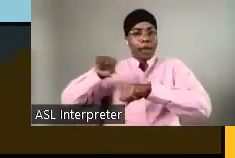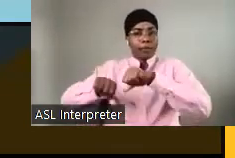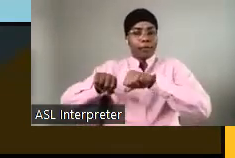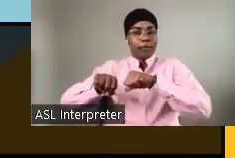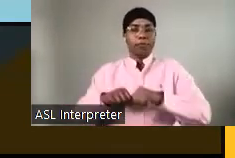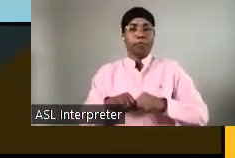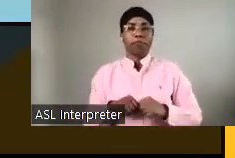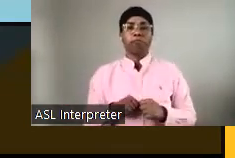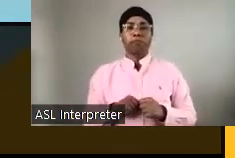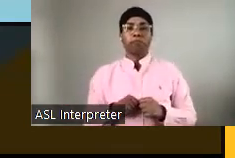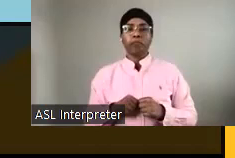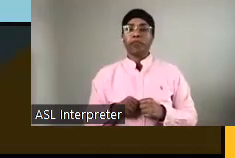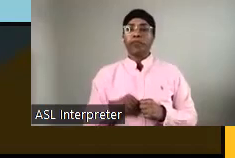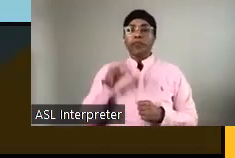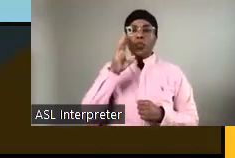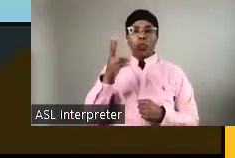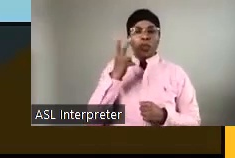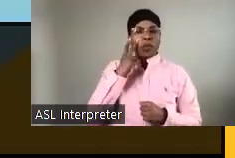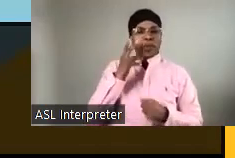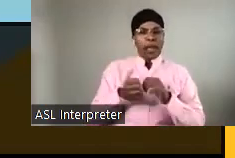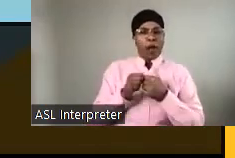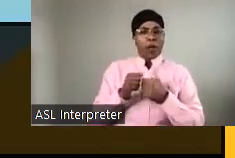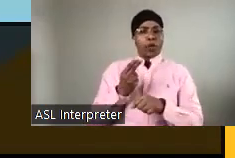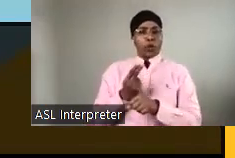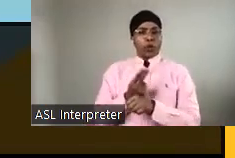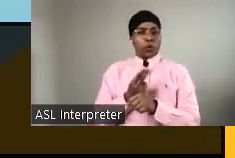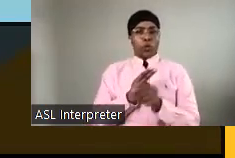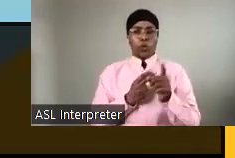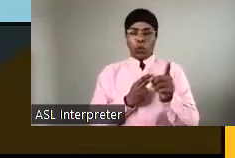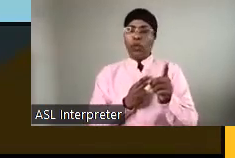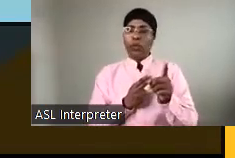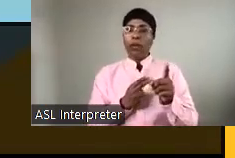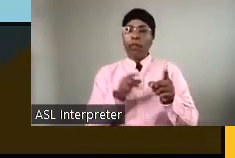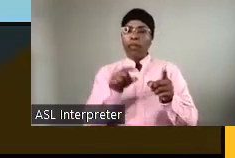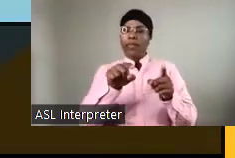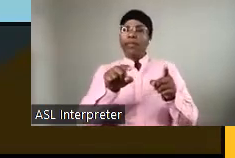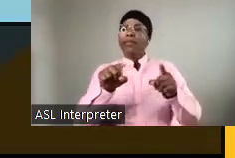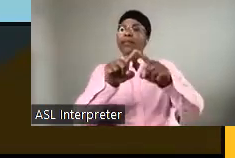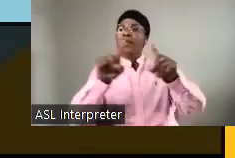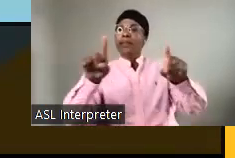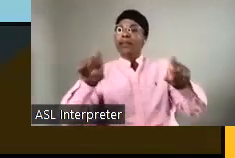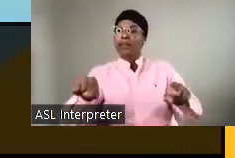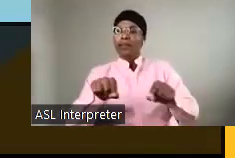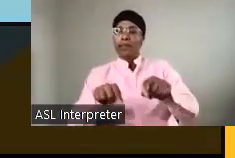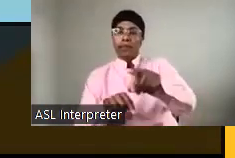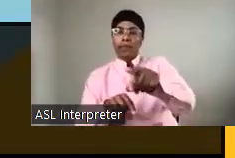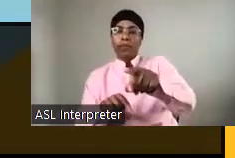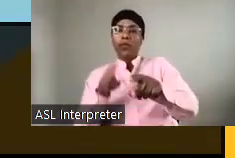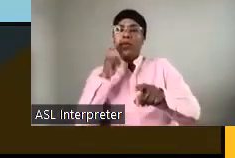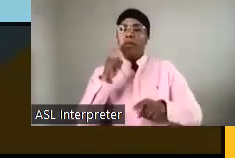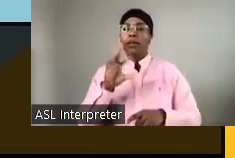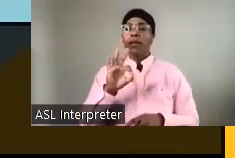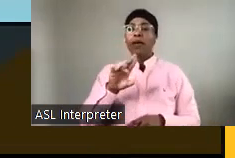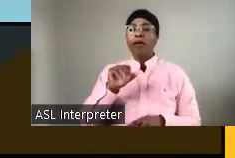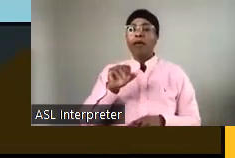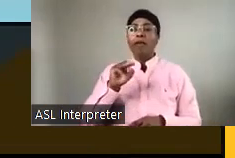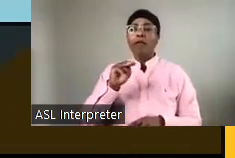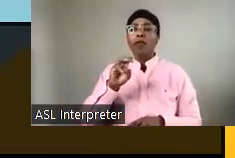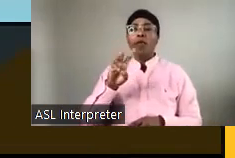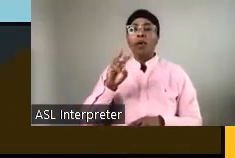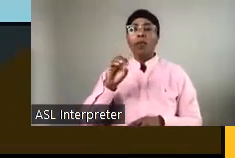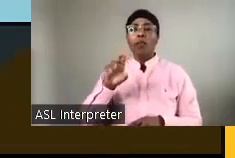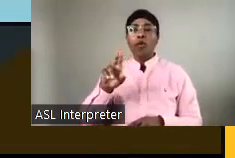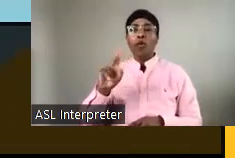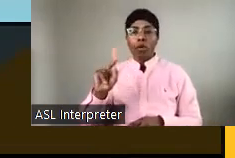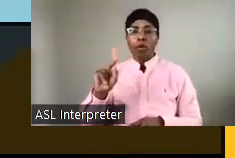you'll see how we use it. I think it provides a really nice, useful framework for co-stewardship of federal lands.